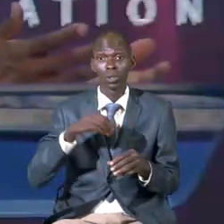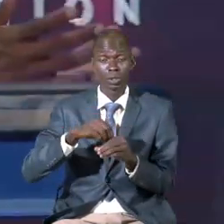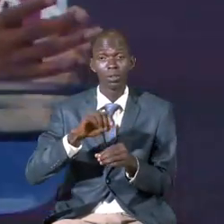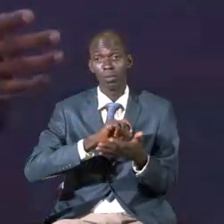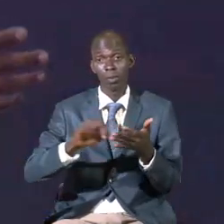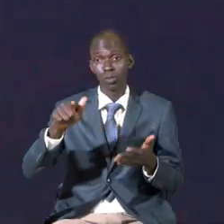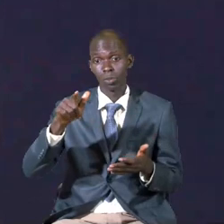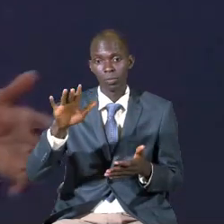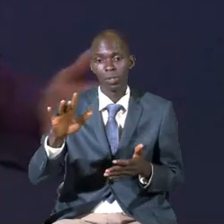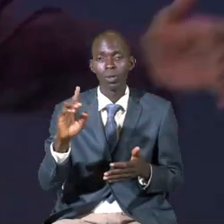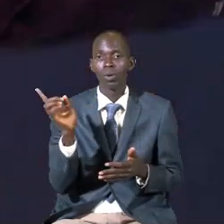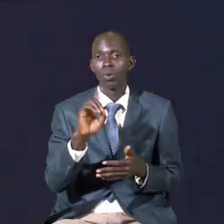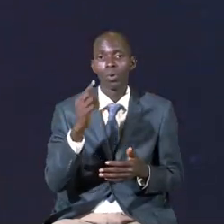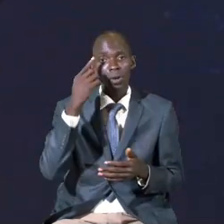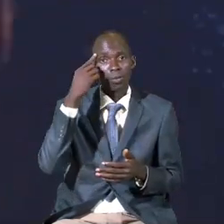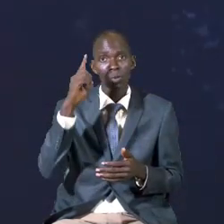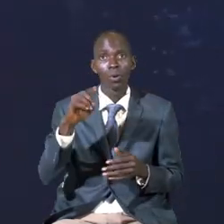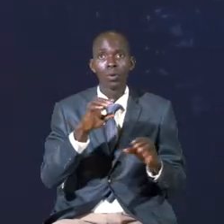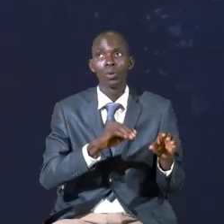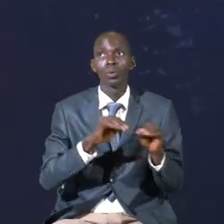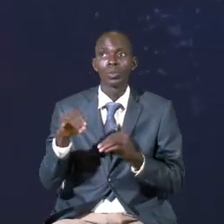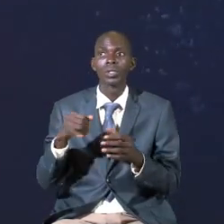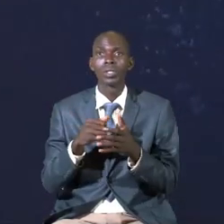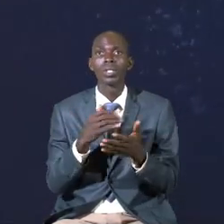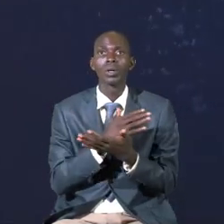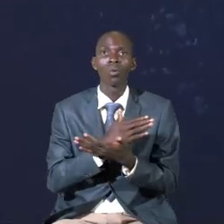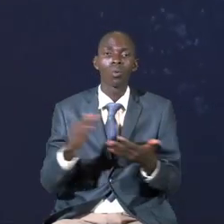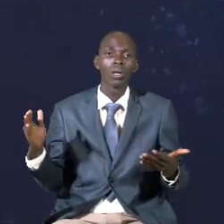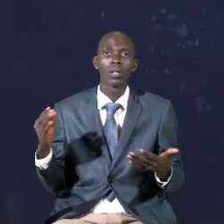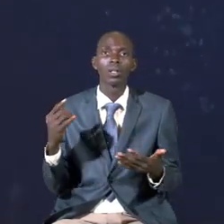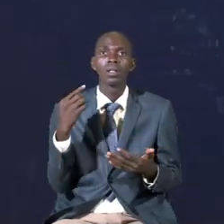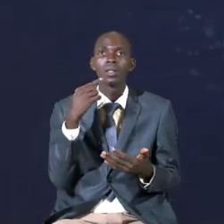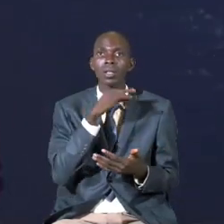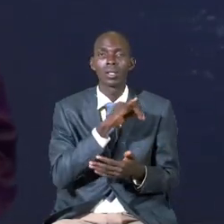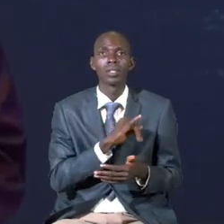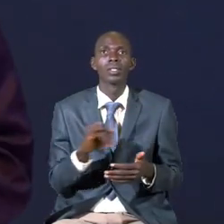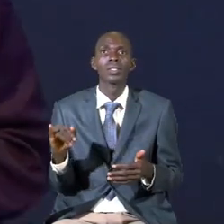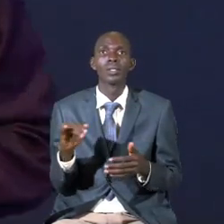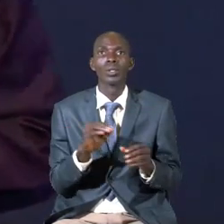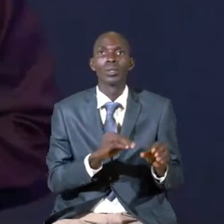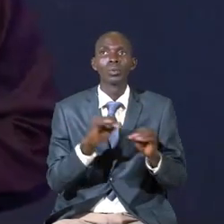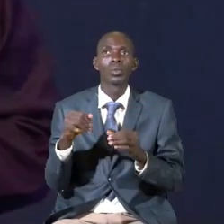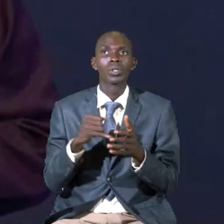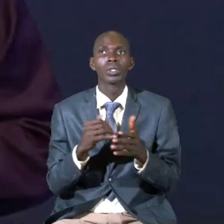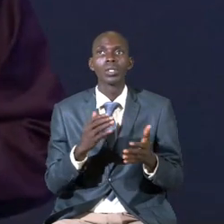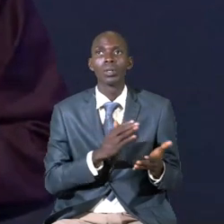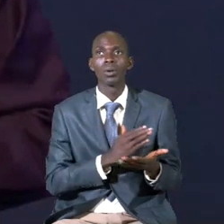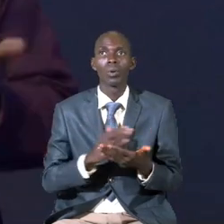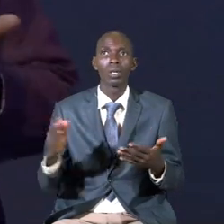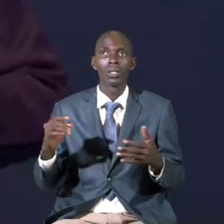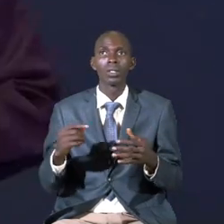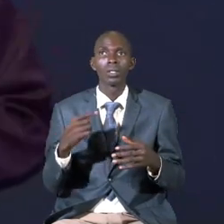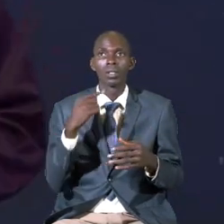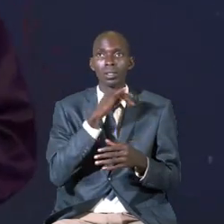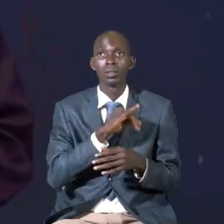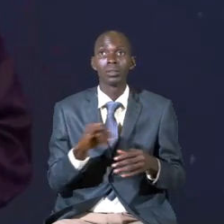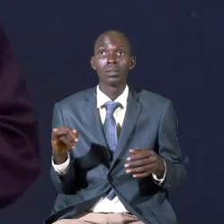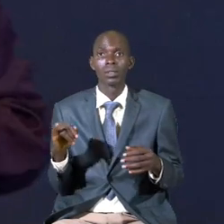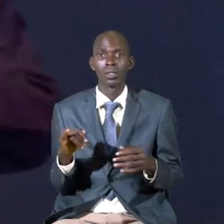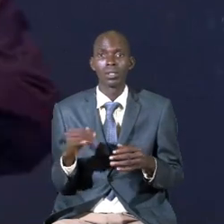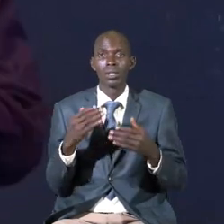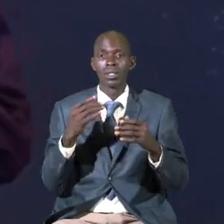put in a way lying put in a way lie speak every